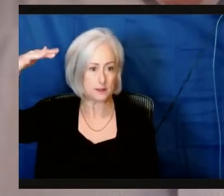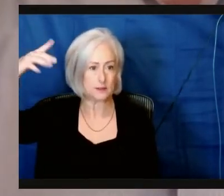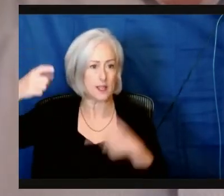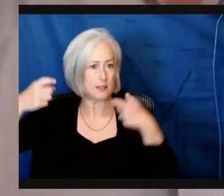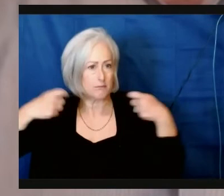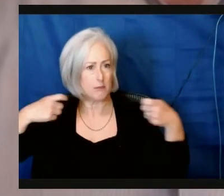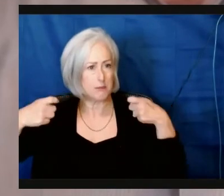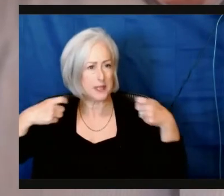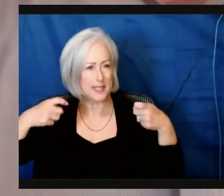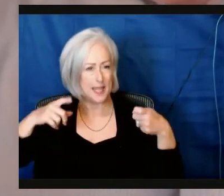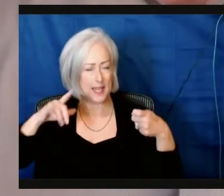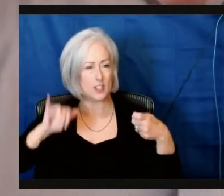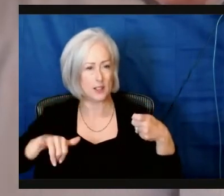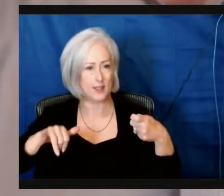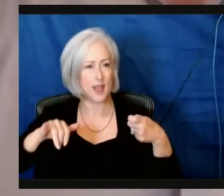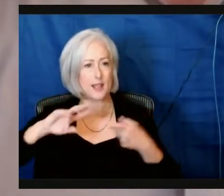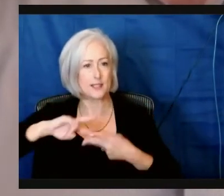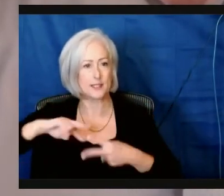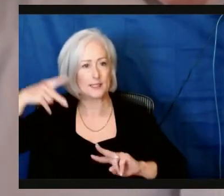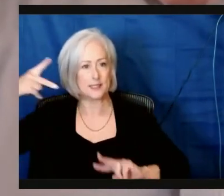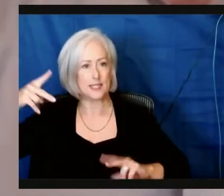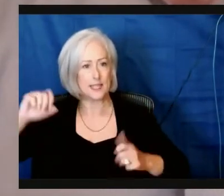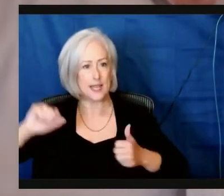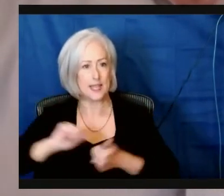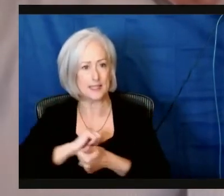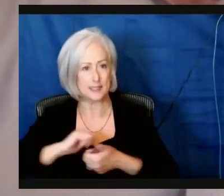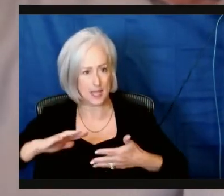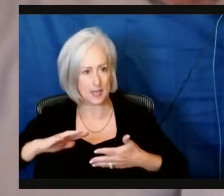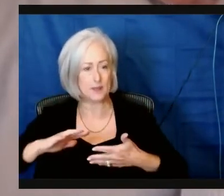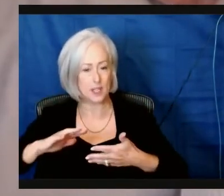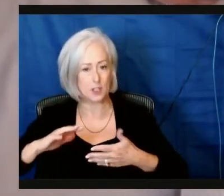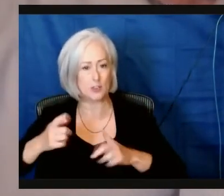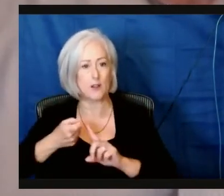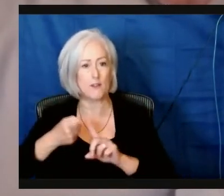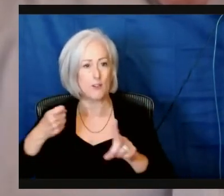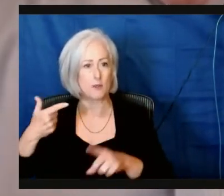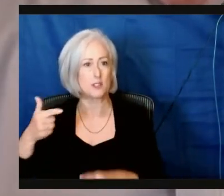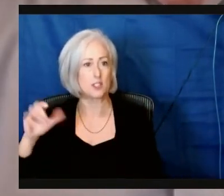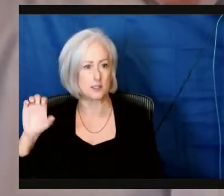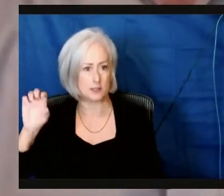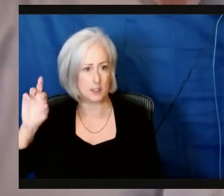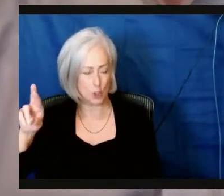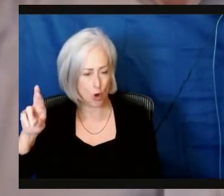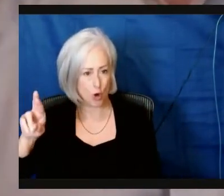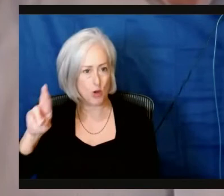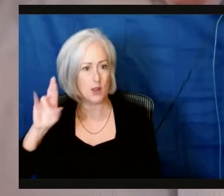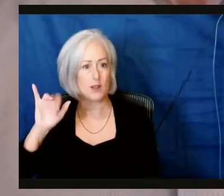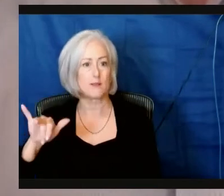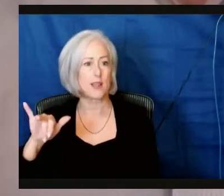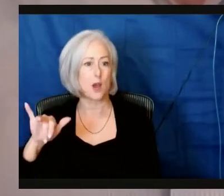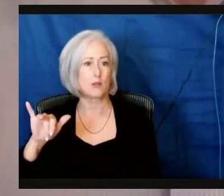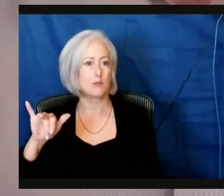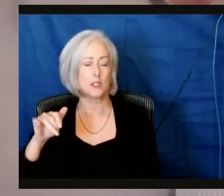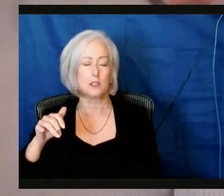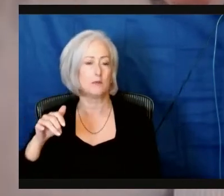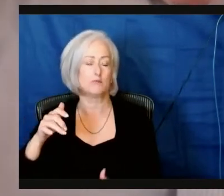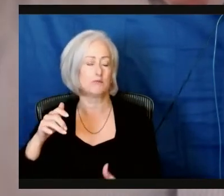the DNA damage and other damage that occurs with galactic cosmic radiation is going to be a major factor to